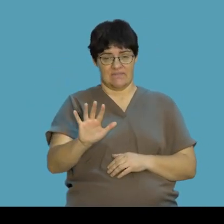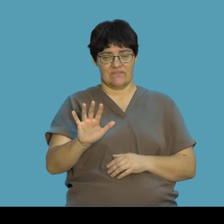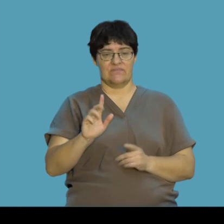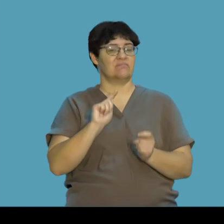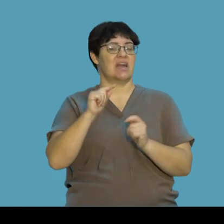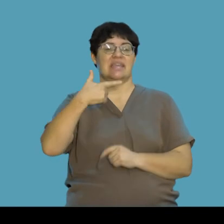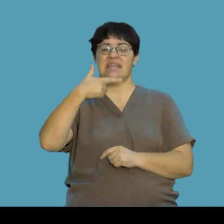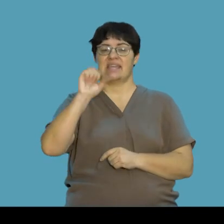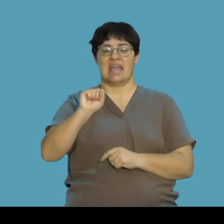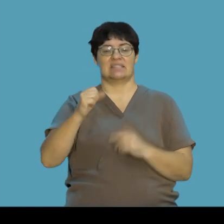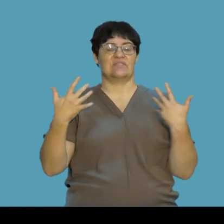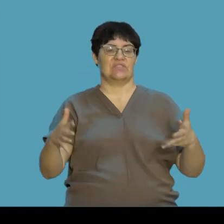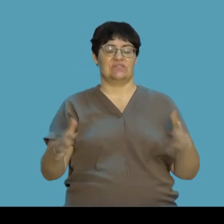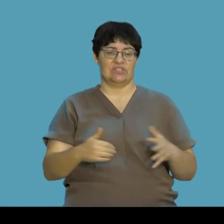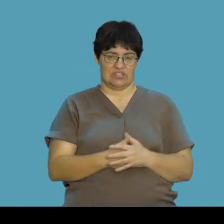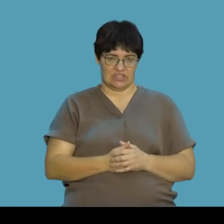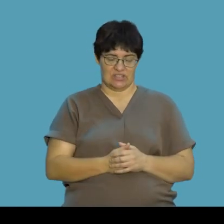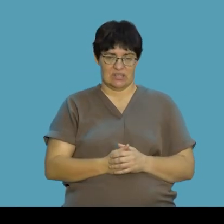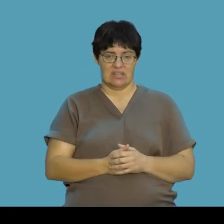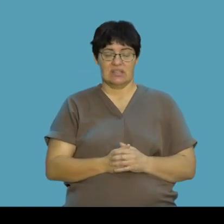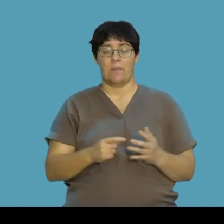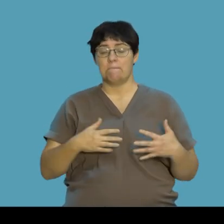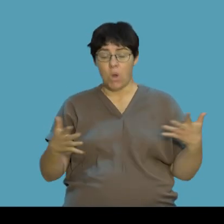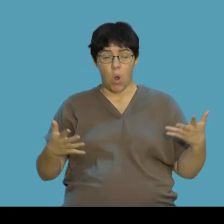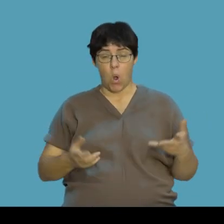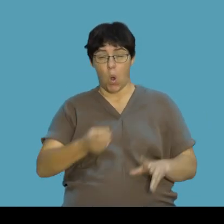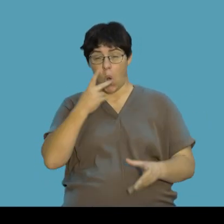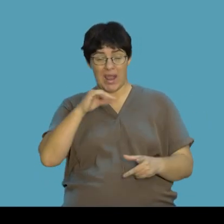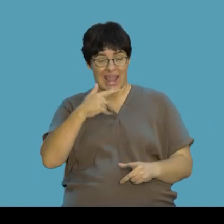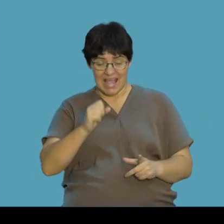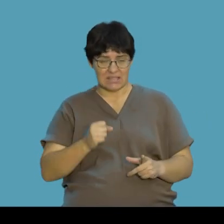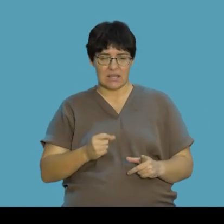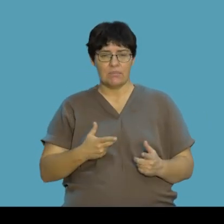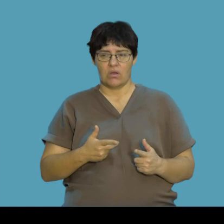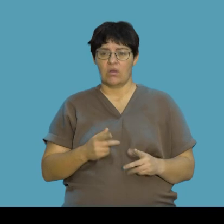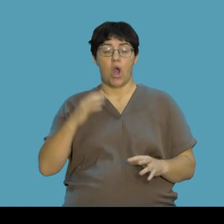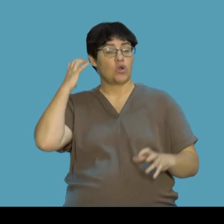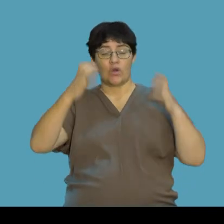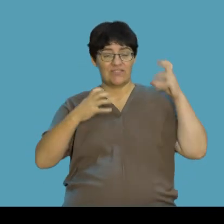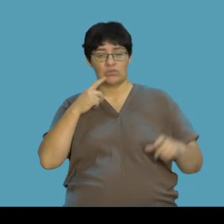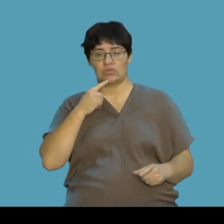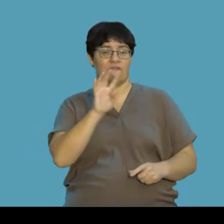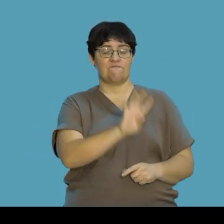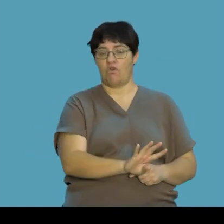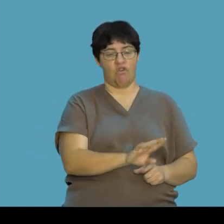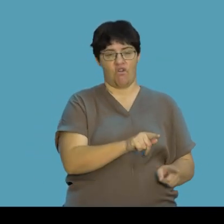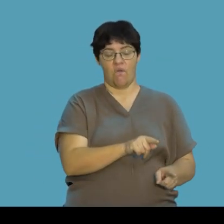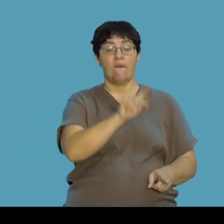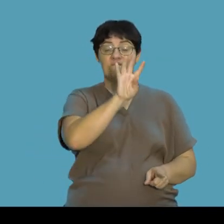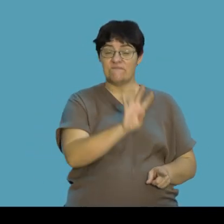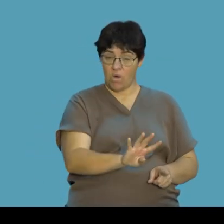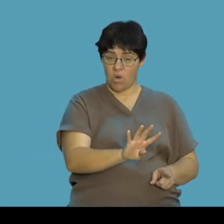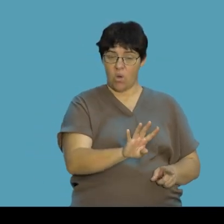we are heating gas particles. They are moving even faster. But do not confuse that to stage 4, because stage 4